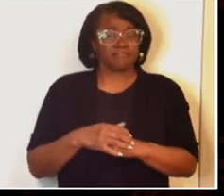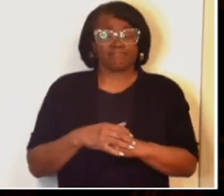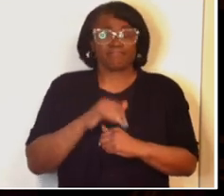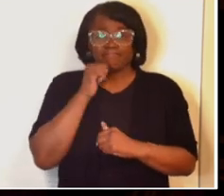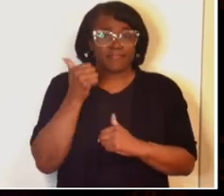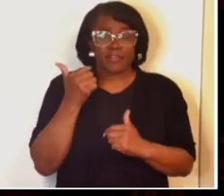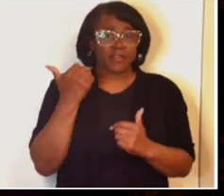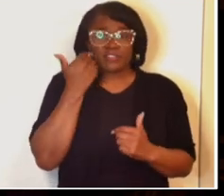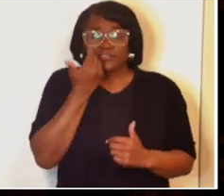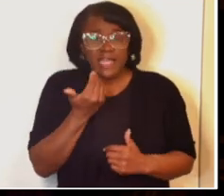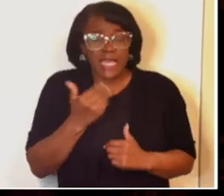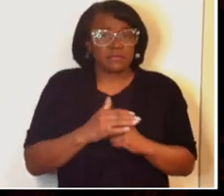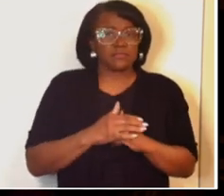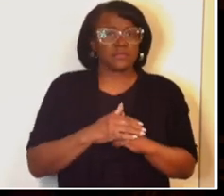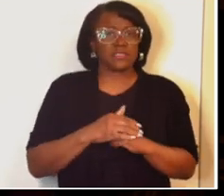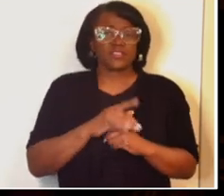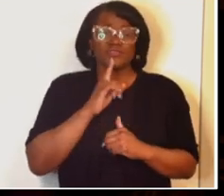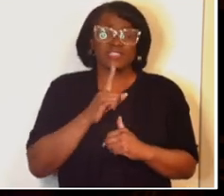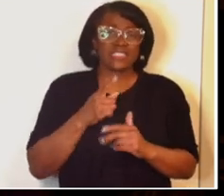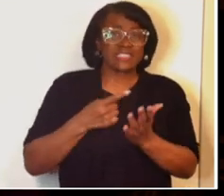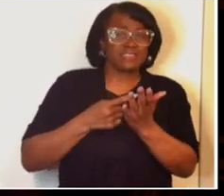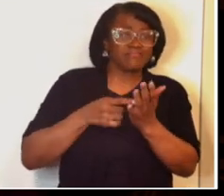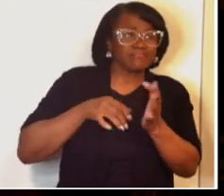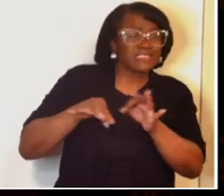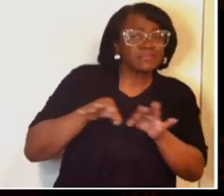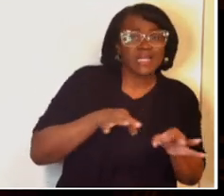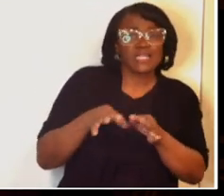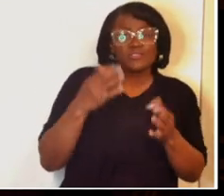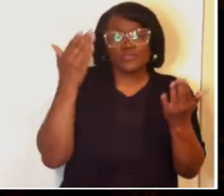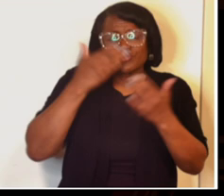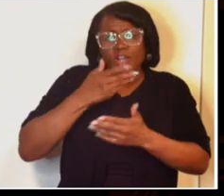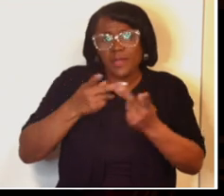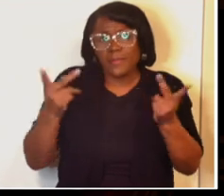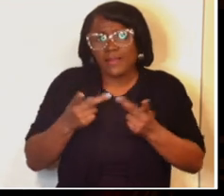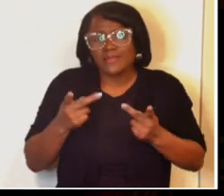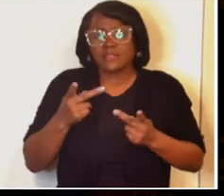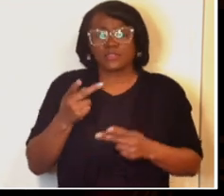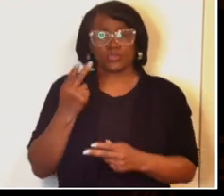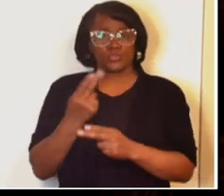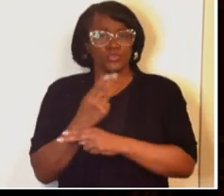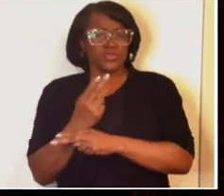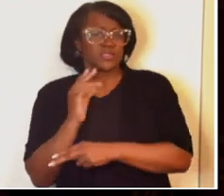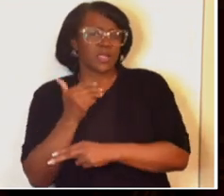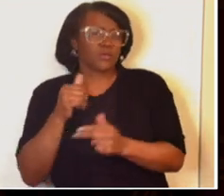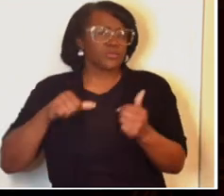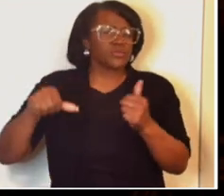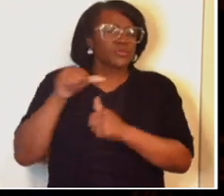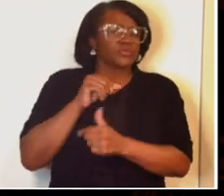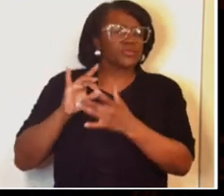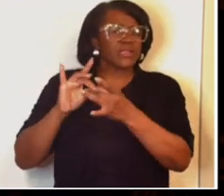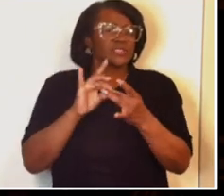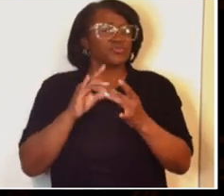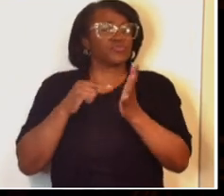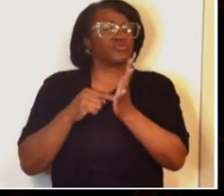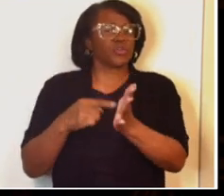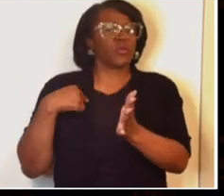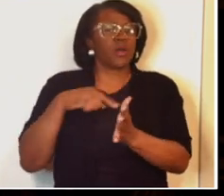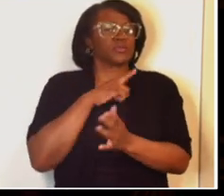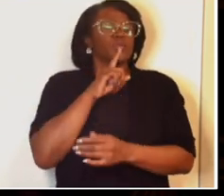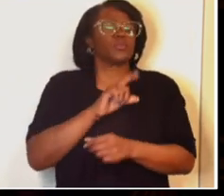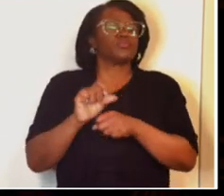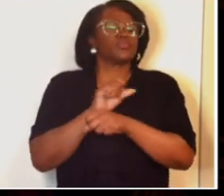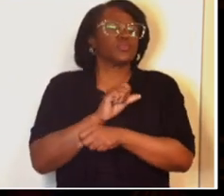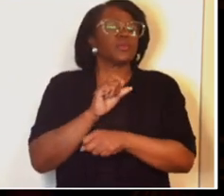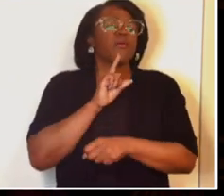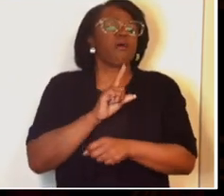goes to dark places, using our social relations to show us who we truly are. Despite the